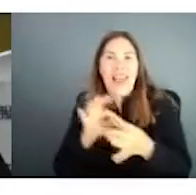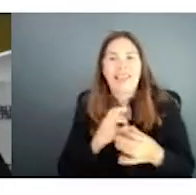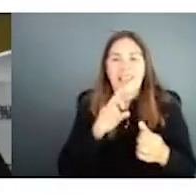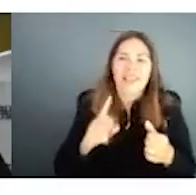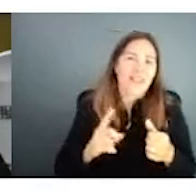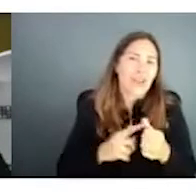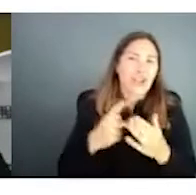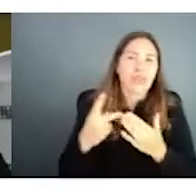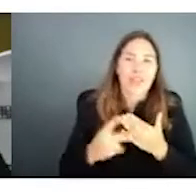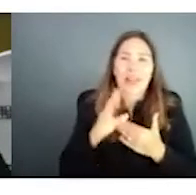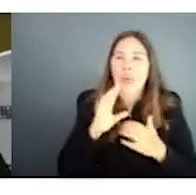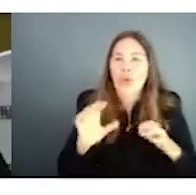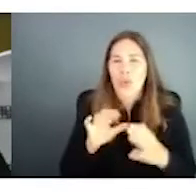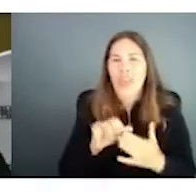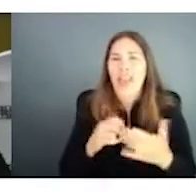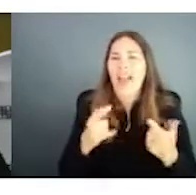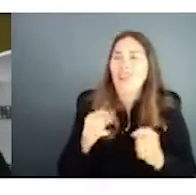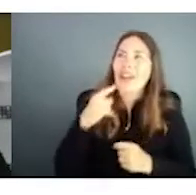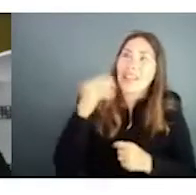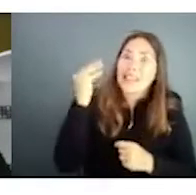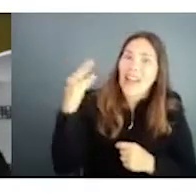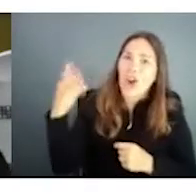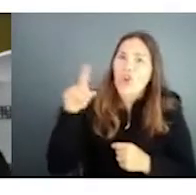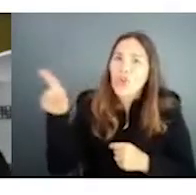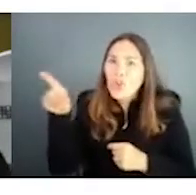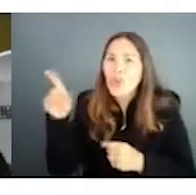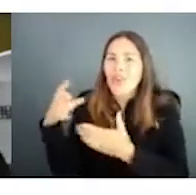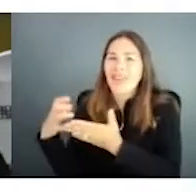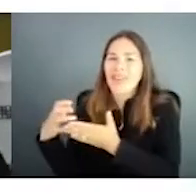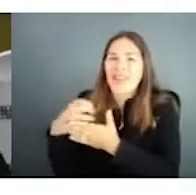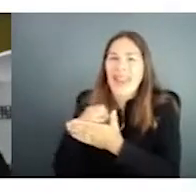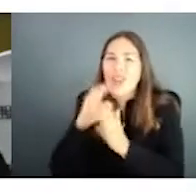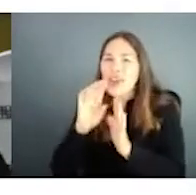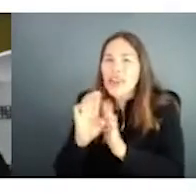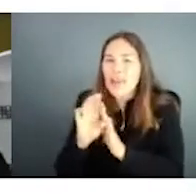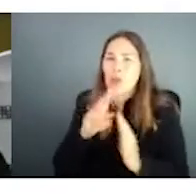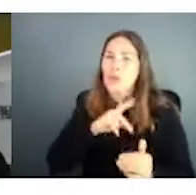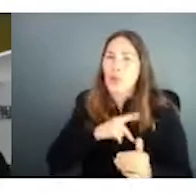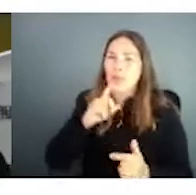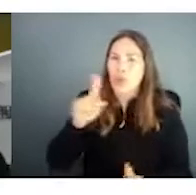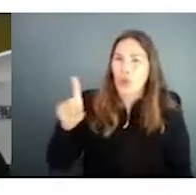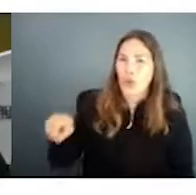they do. So I try to tell them that they need to gather images that are personal to them.